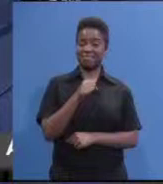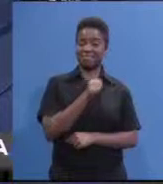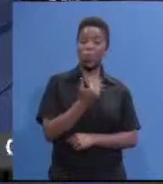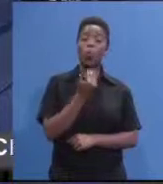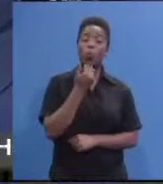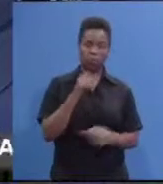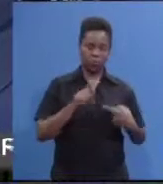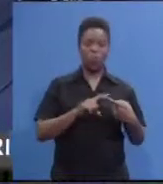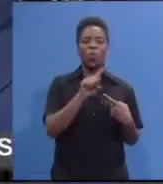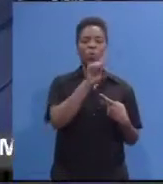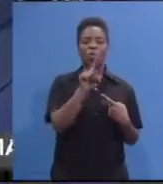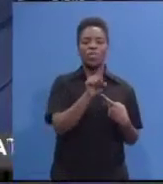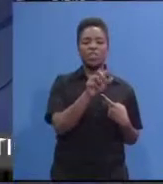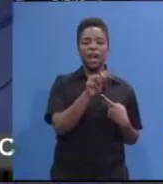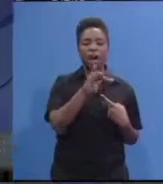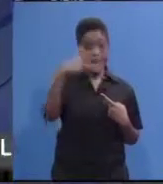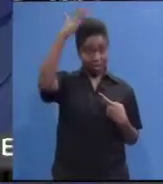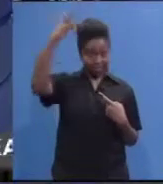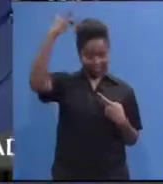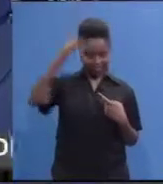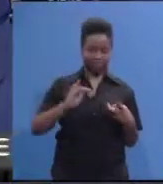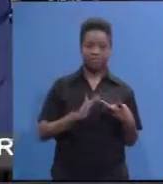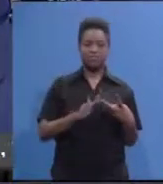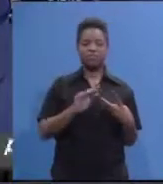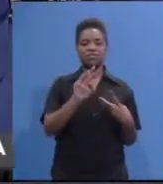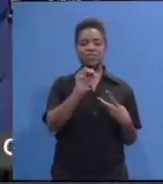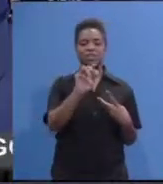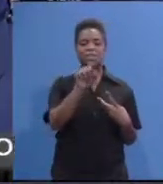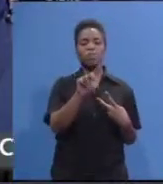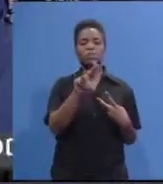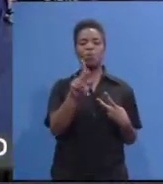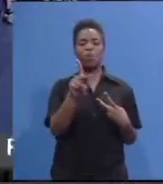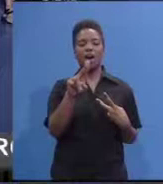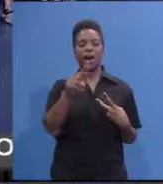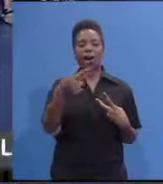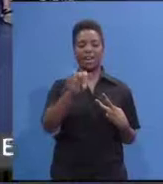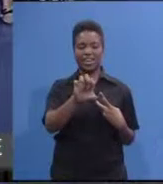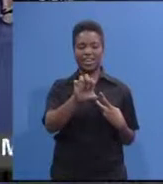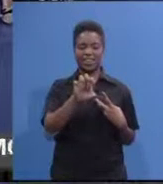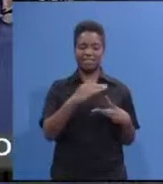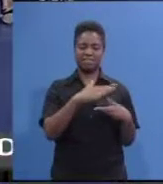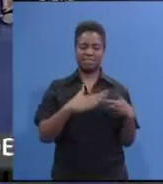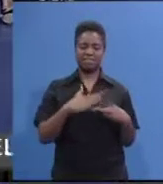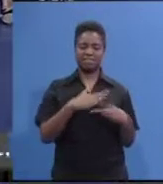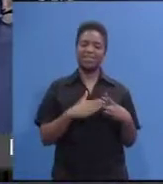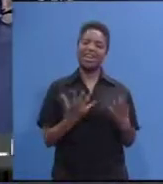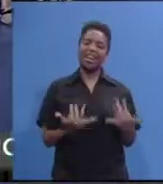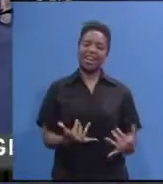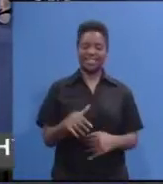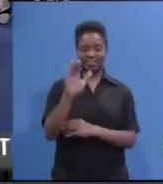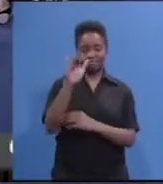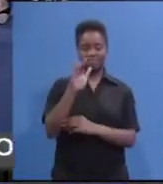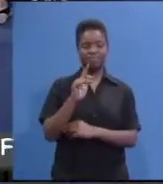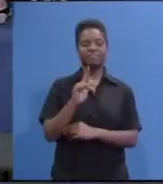out tonight, we have Zahara as well as Mzwakimbuli playing a collaboration dedicated to Tata Madiba. With that, I say, lala